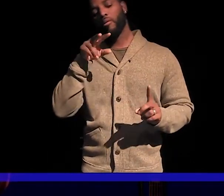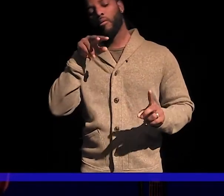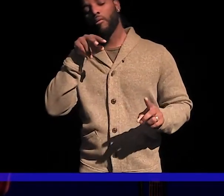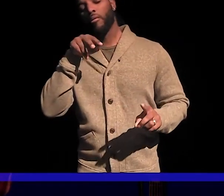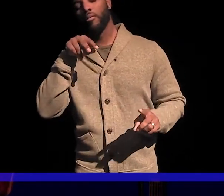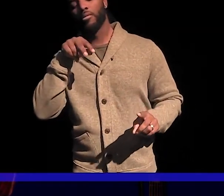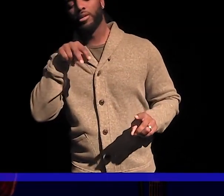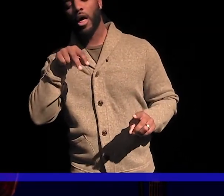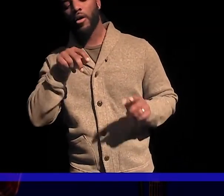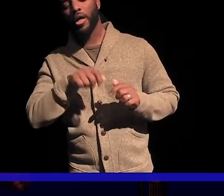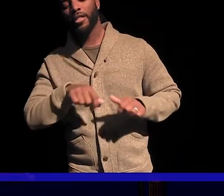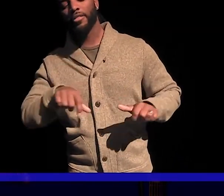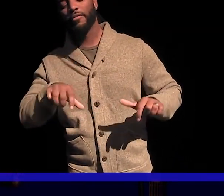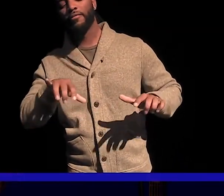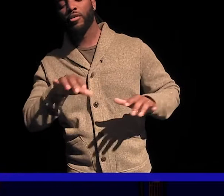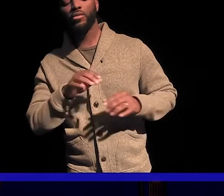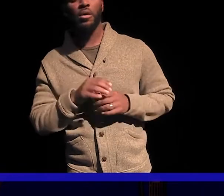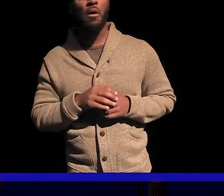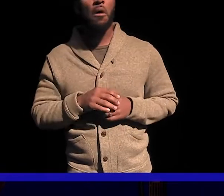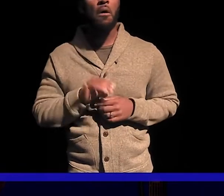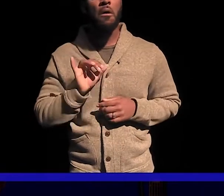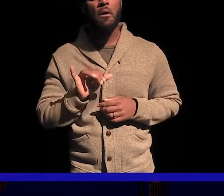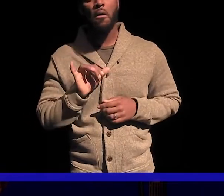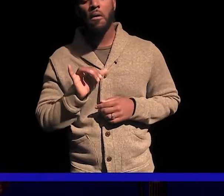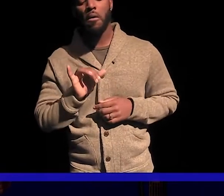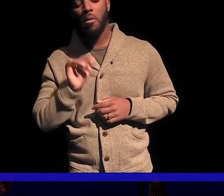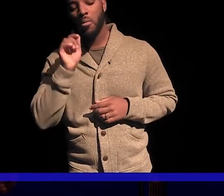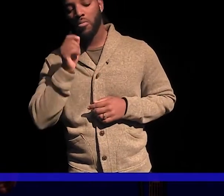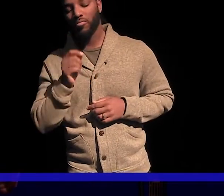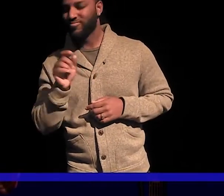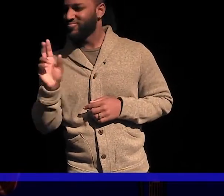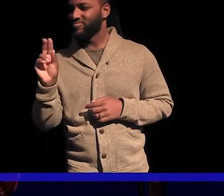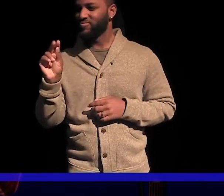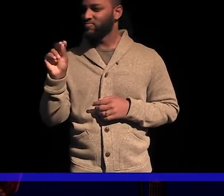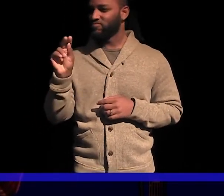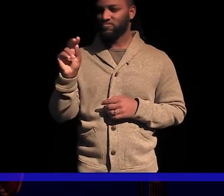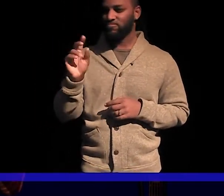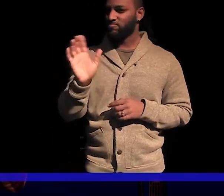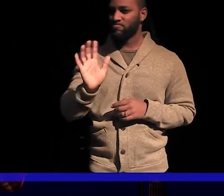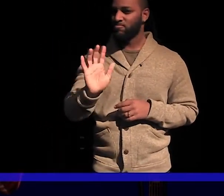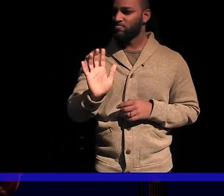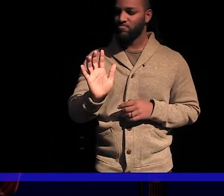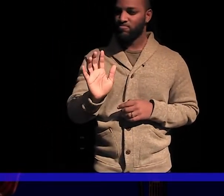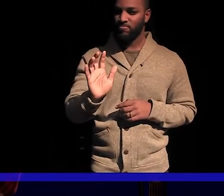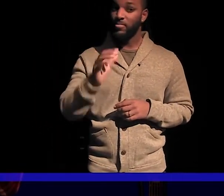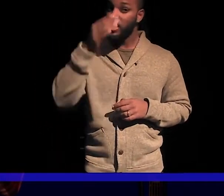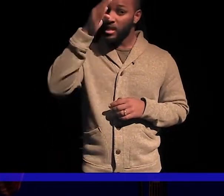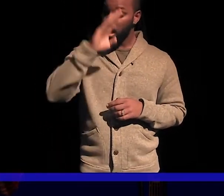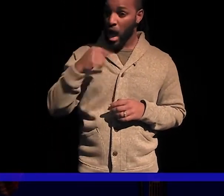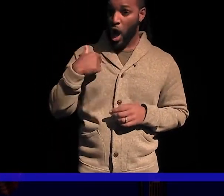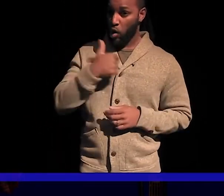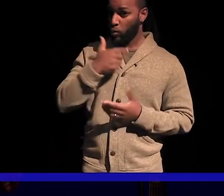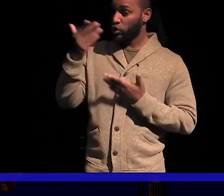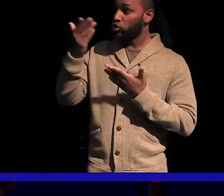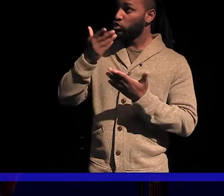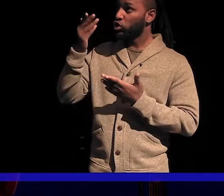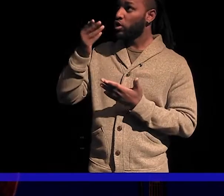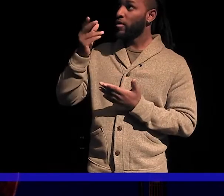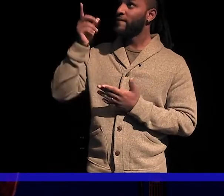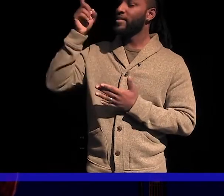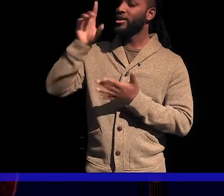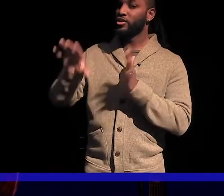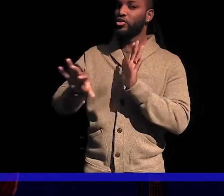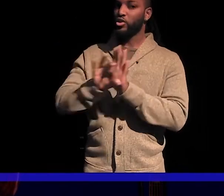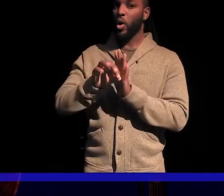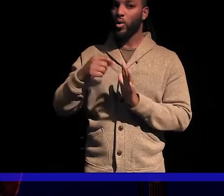of ministry just kind of from the stands. No. The God we serve has chosen